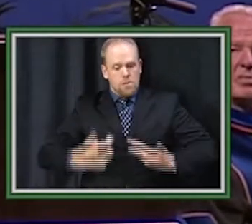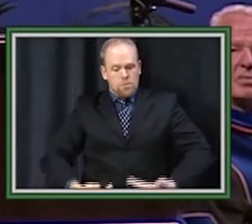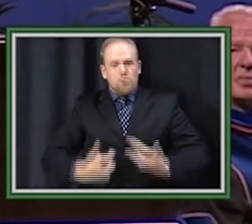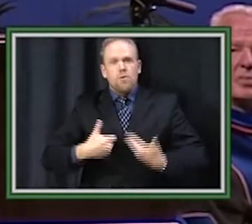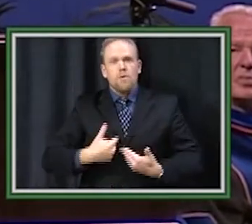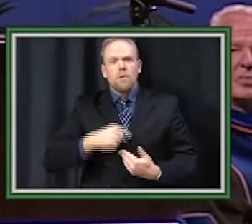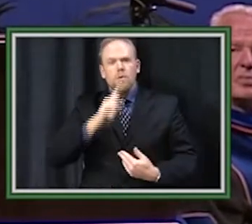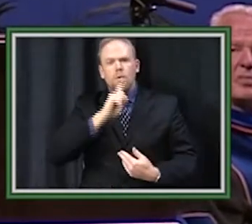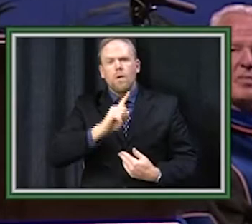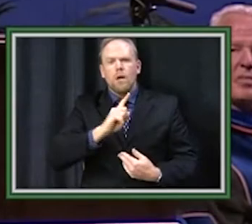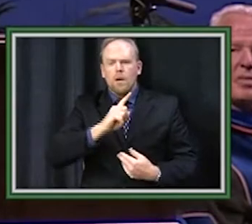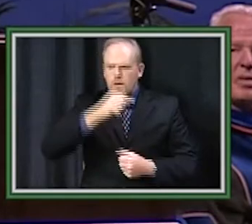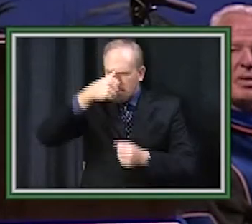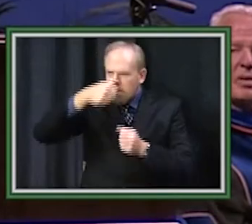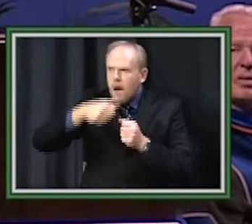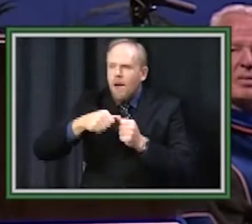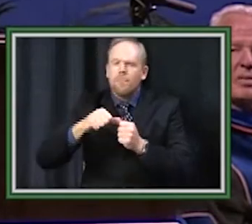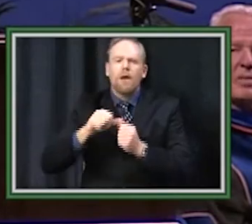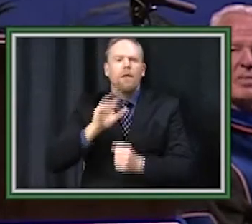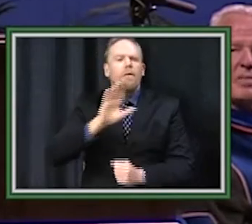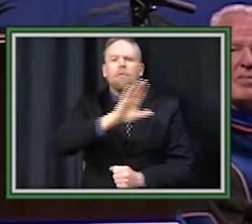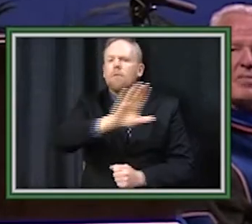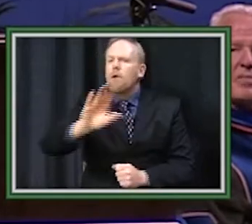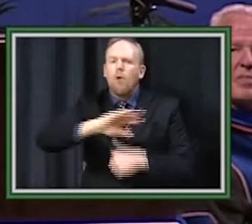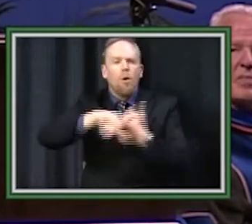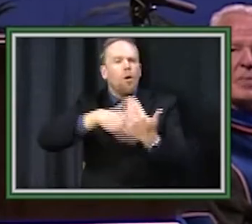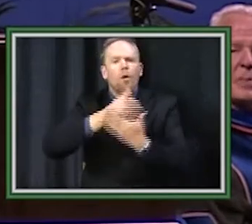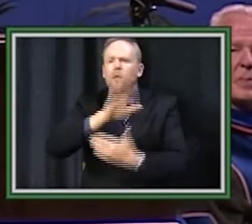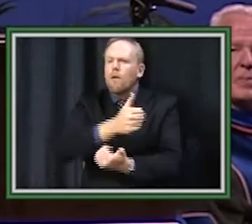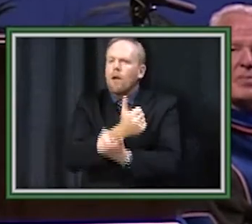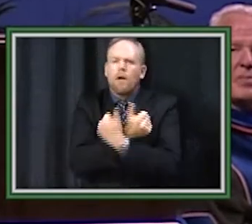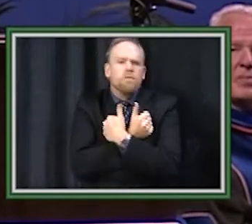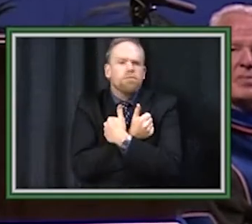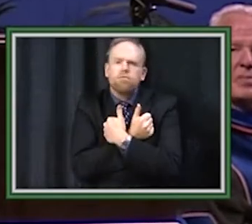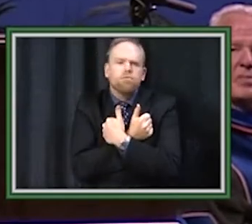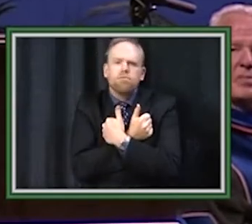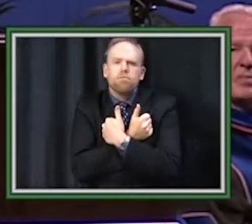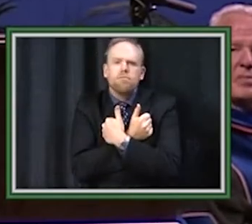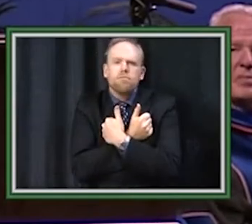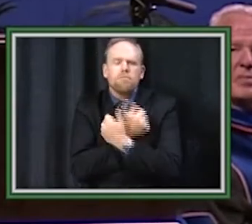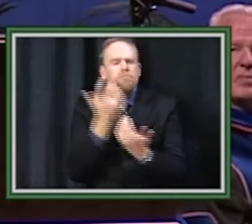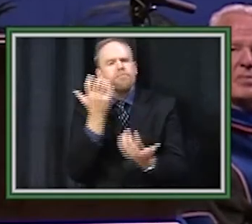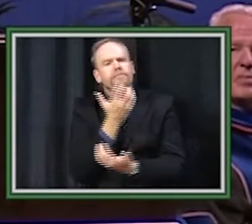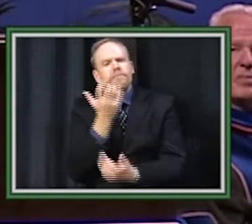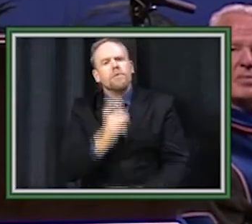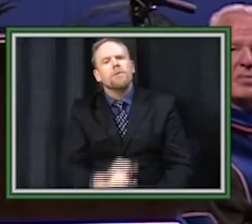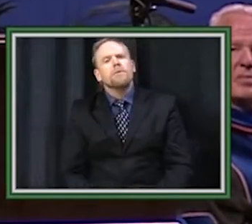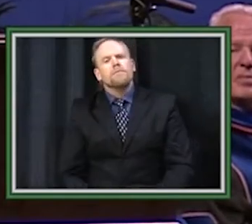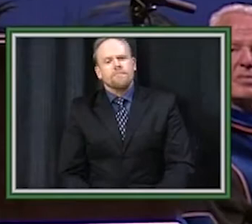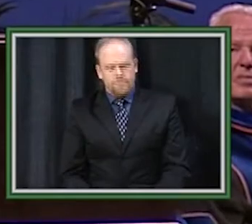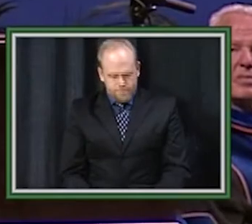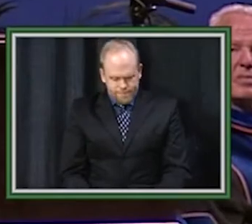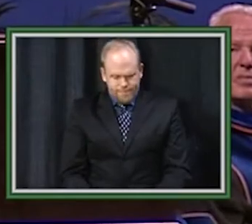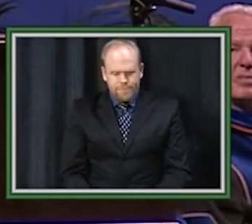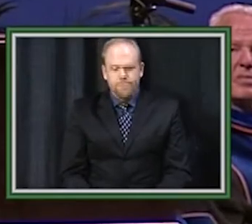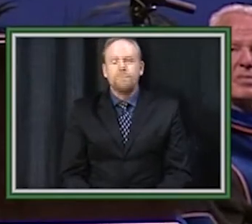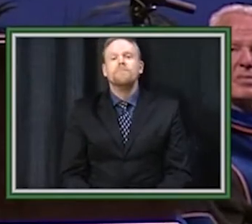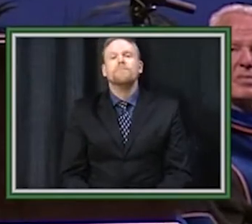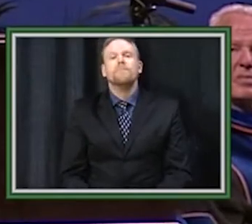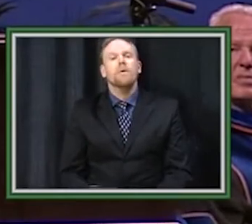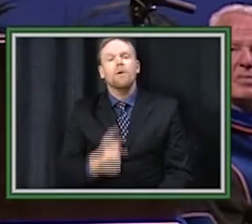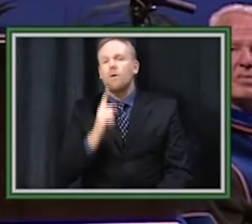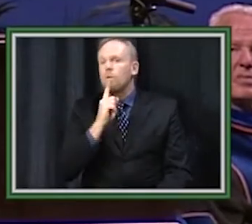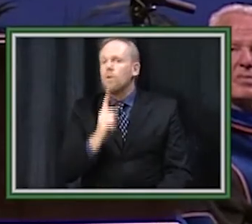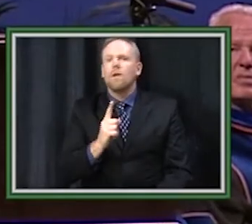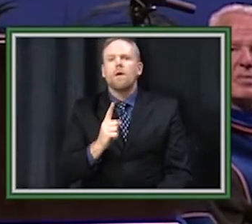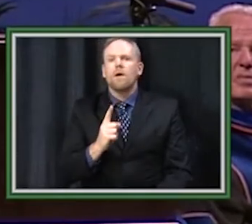be is only a culmination of their relentless love. They are my greatest mercy. Khairis Imur Oga. Ultimately, all